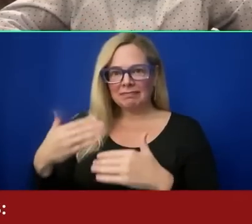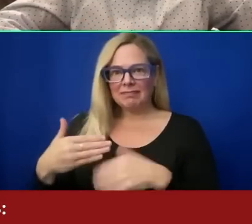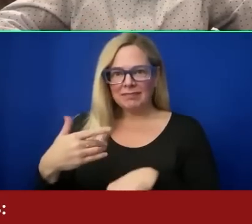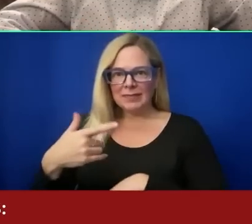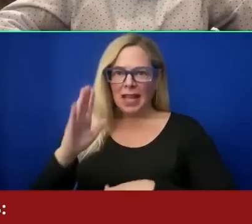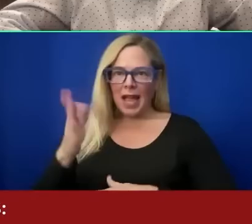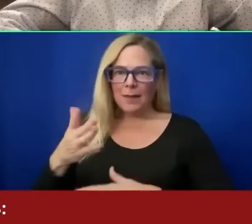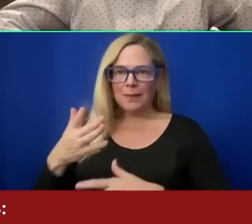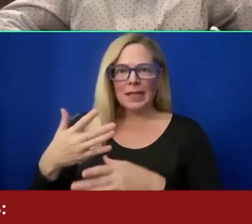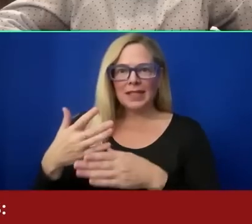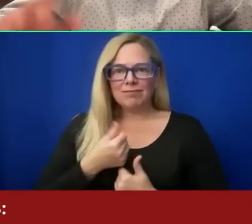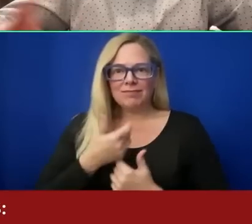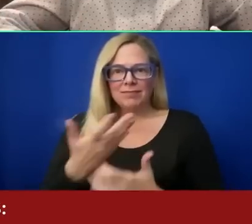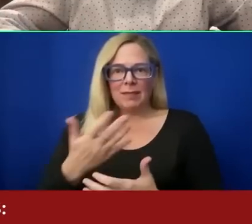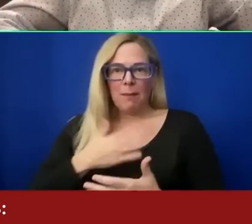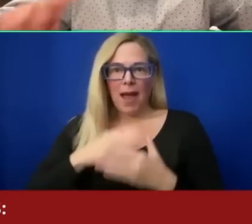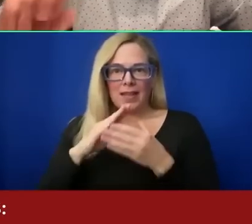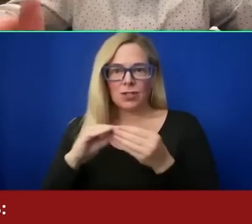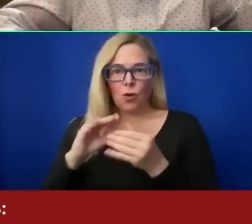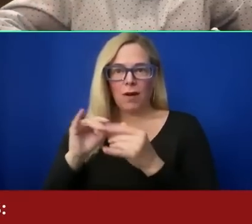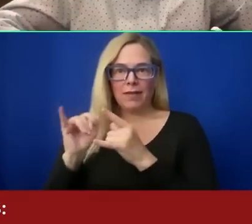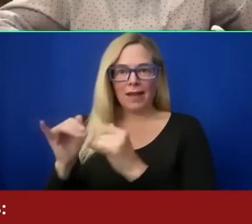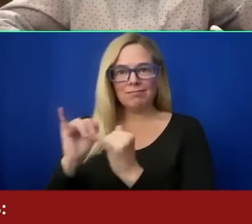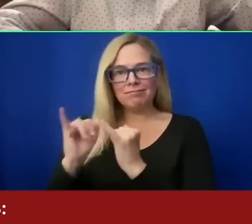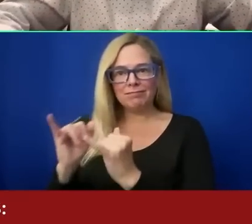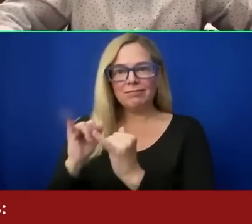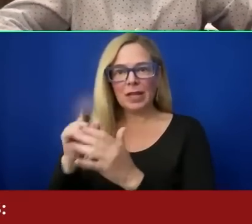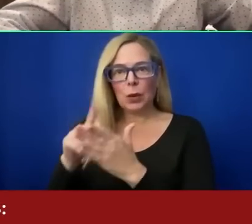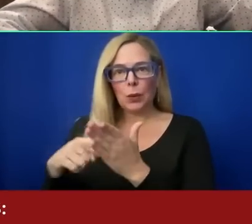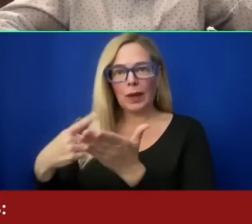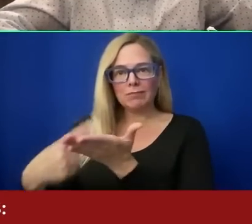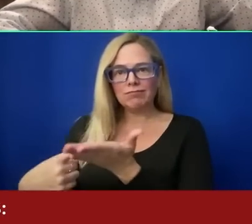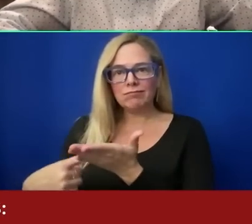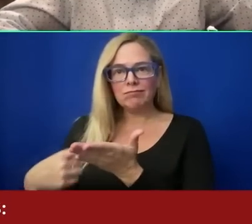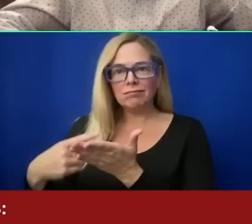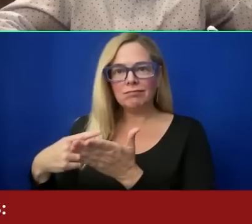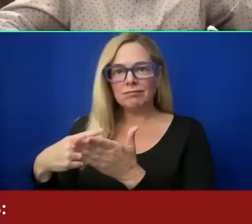that Shane talked about. You can go ahead and move the slide.